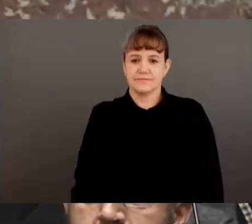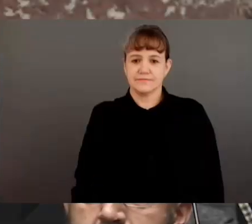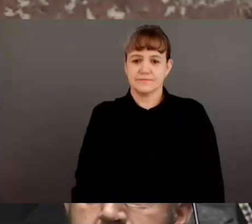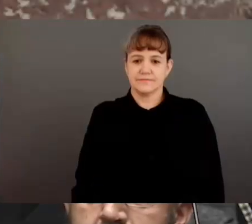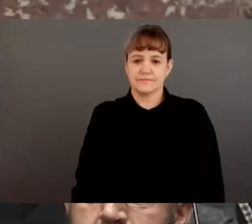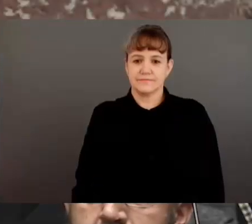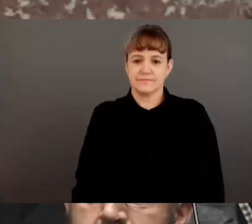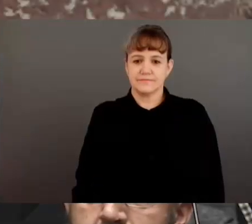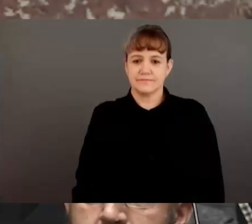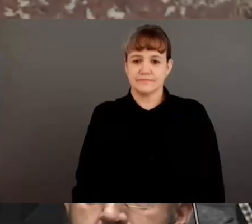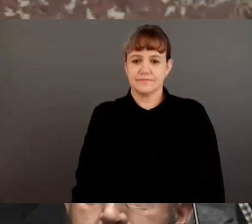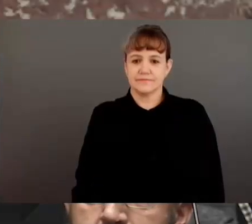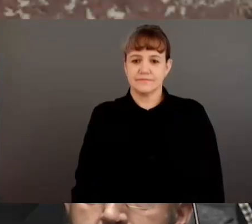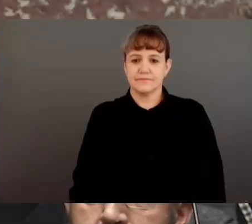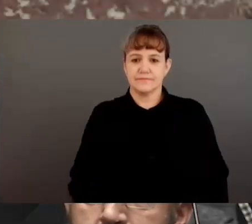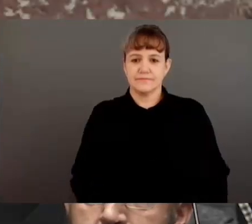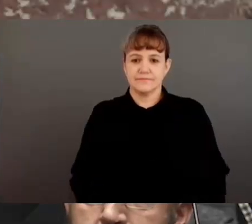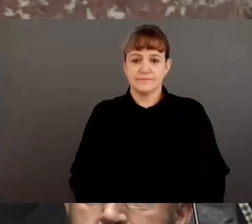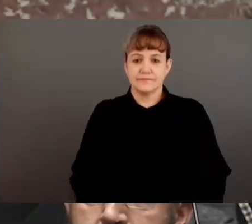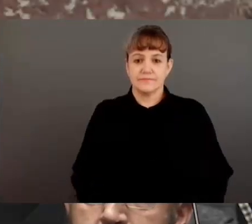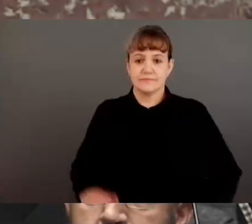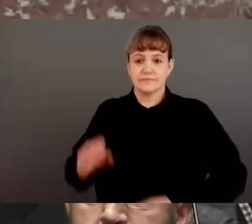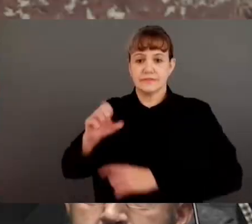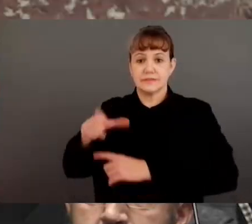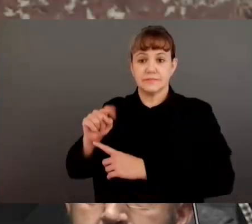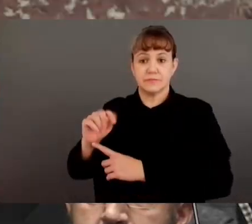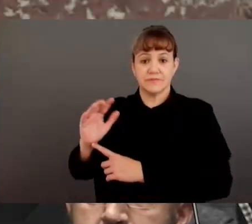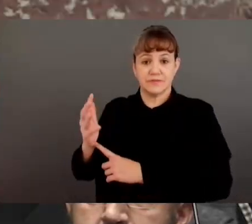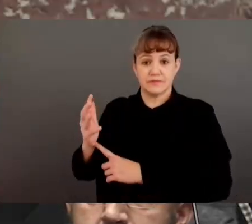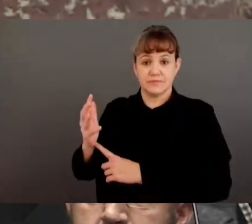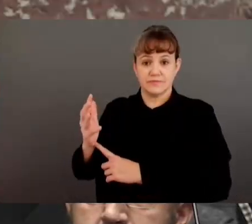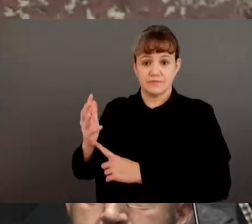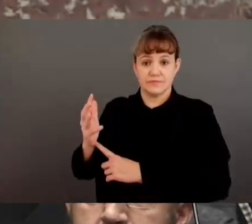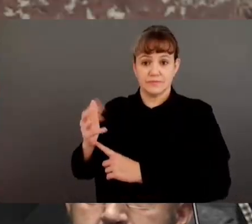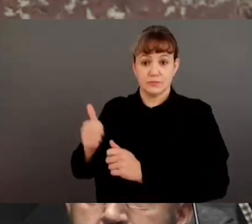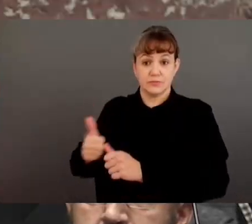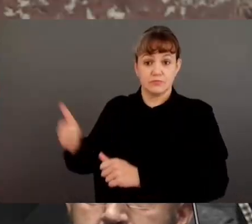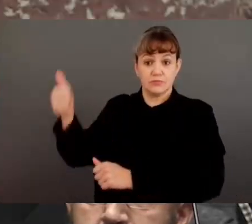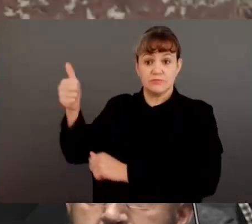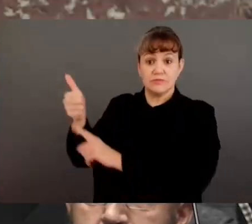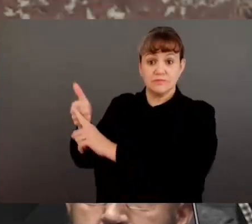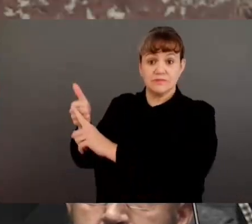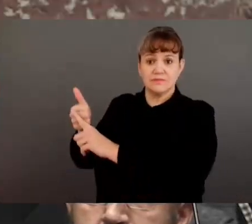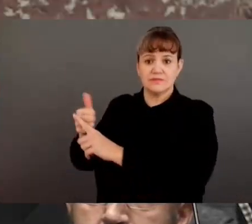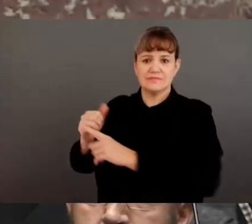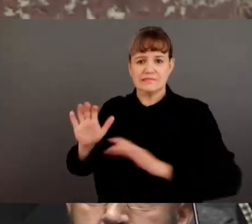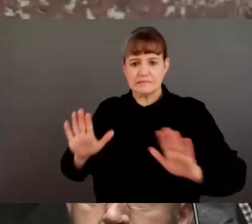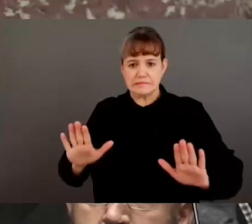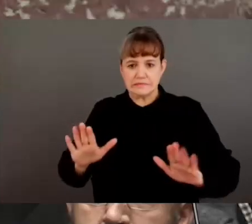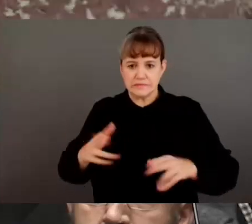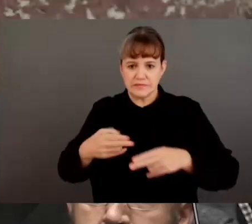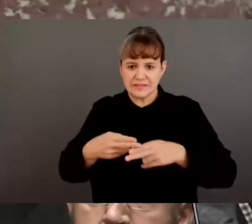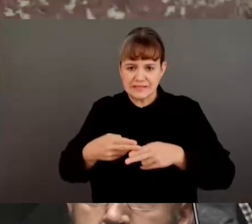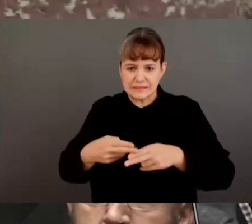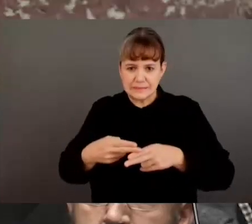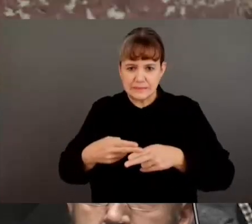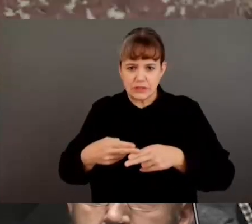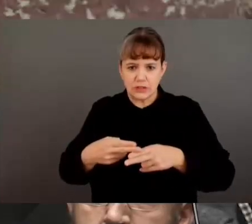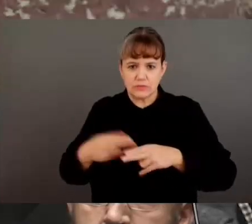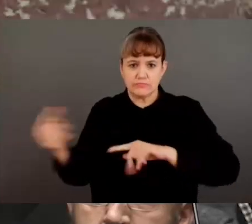the temporary foreign worker program. So is he and the other minister calling